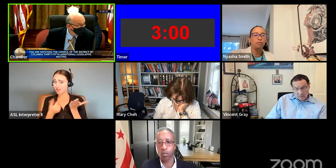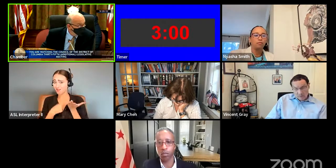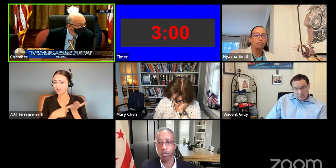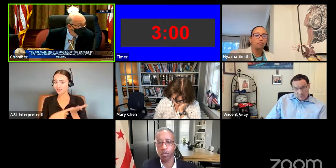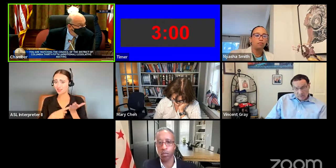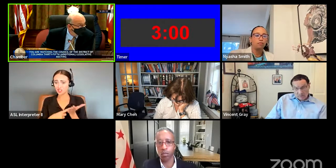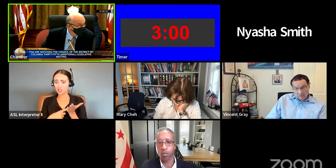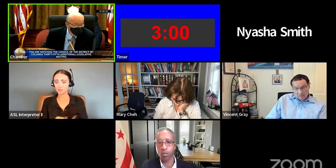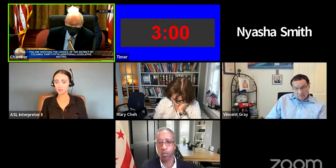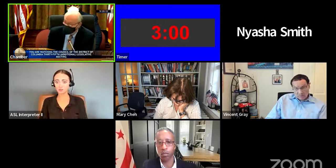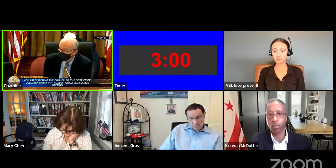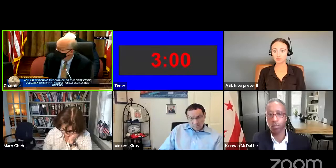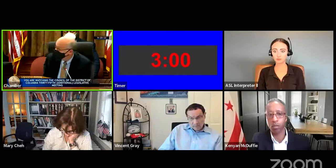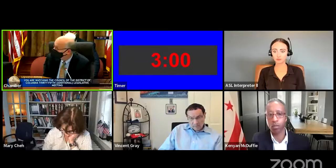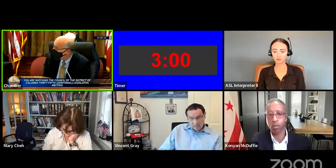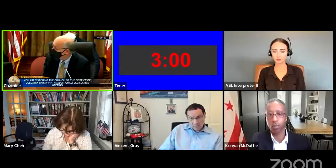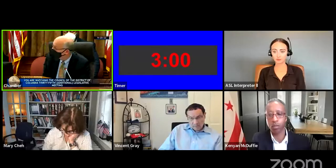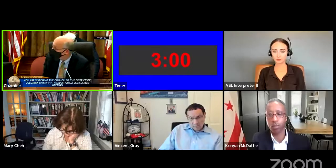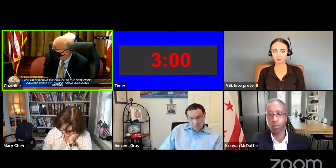discussion?